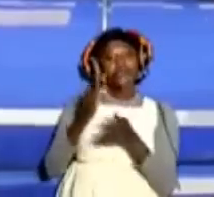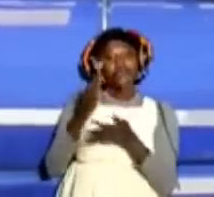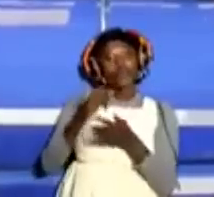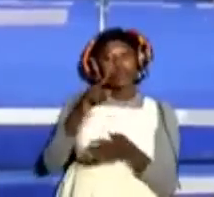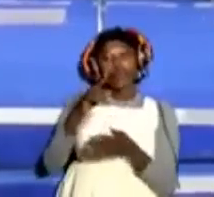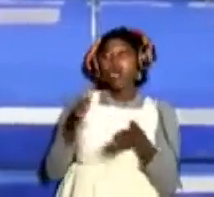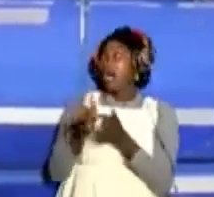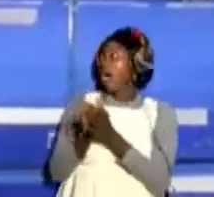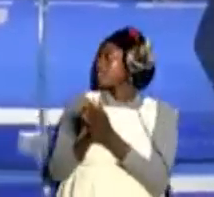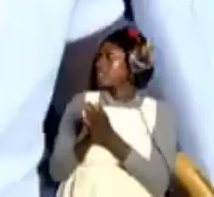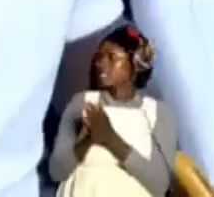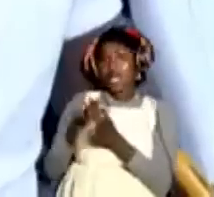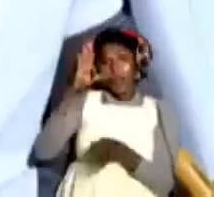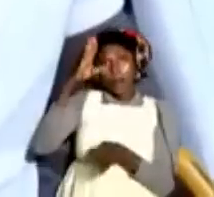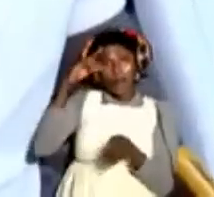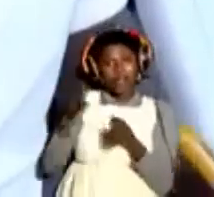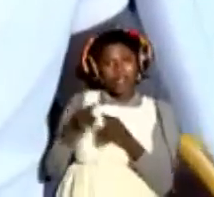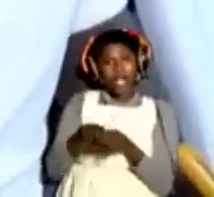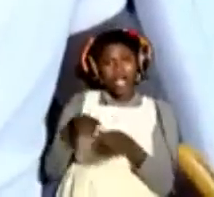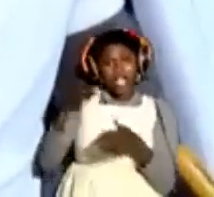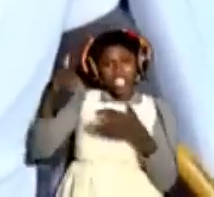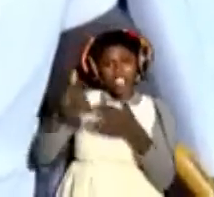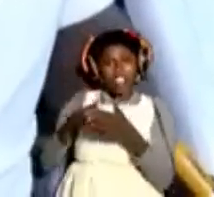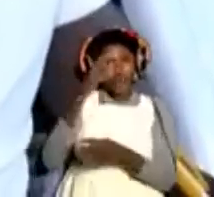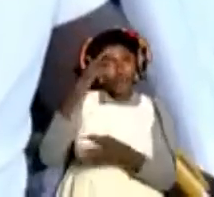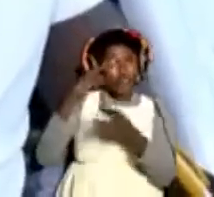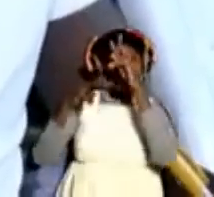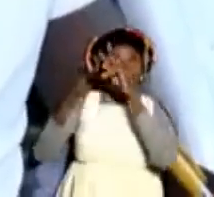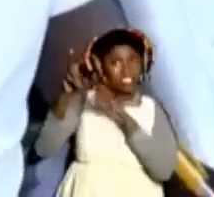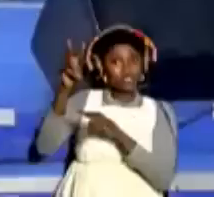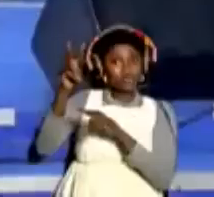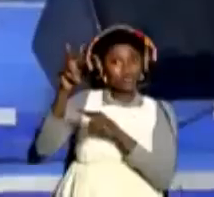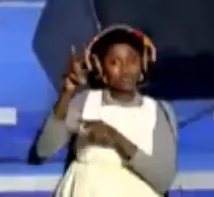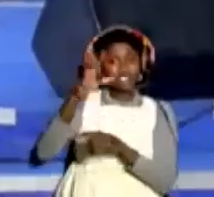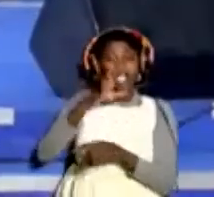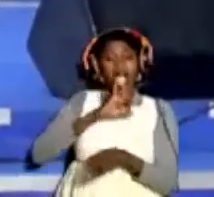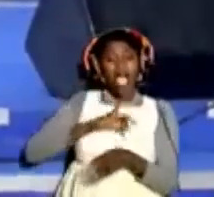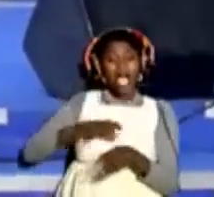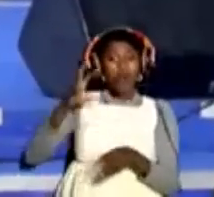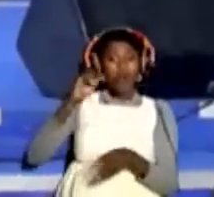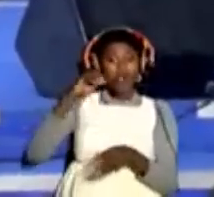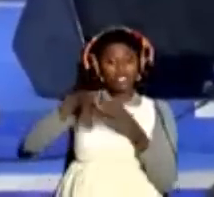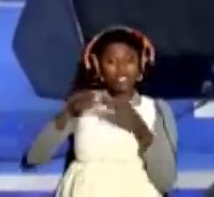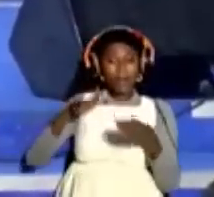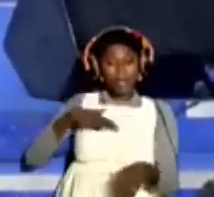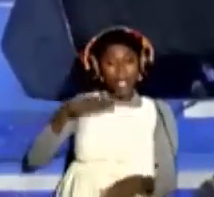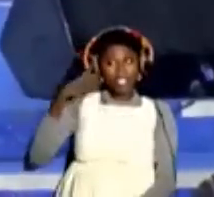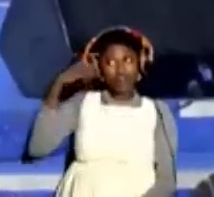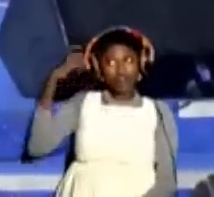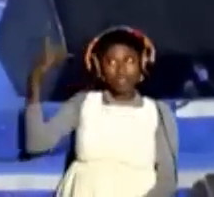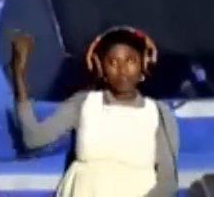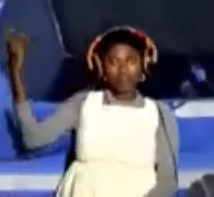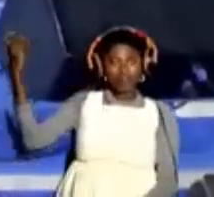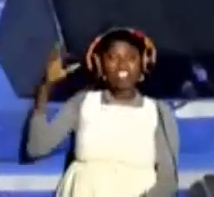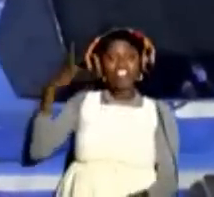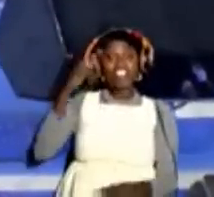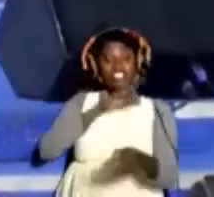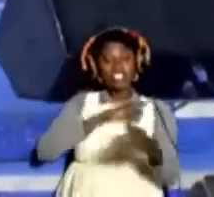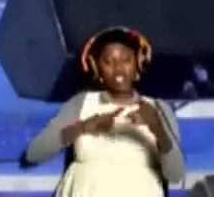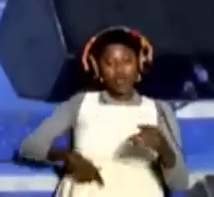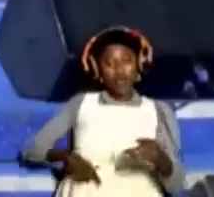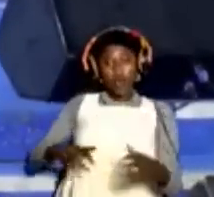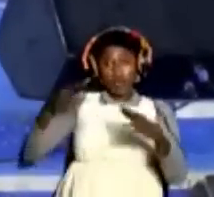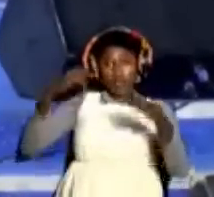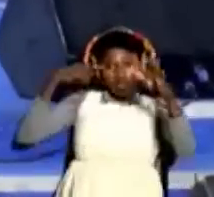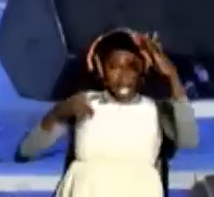brethren, that's just a new revelation. As I was in my dream, the Lord